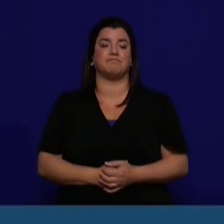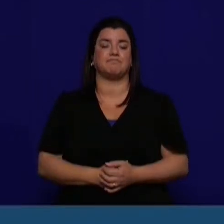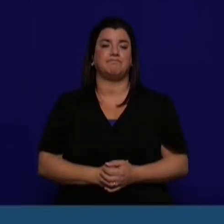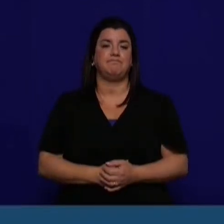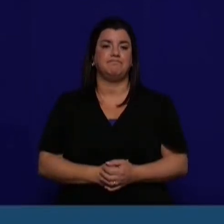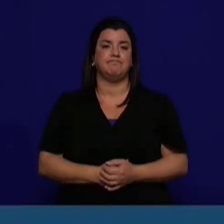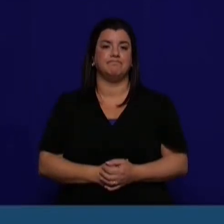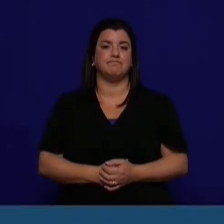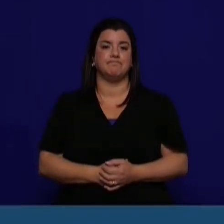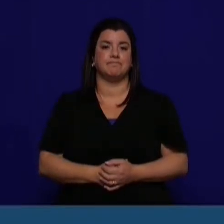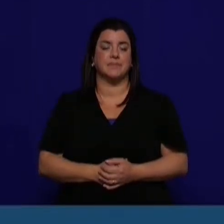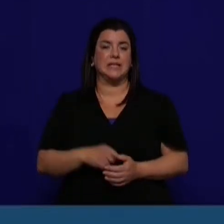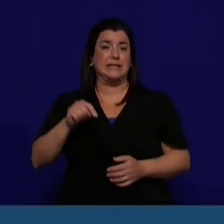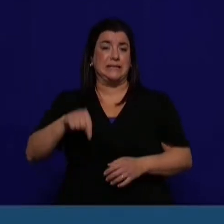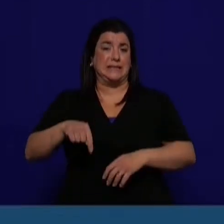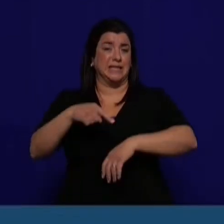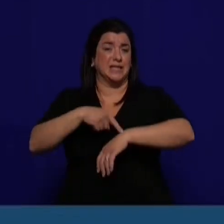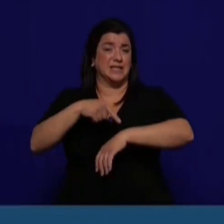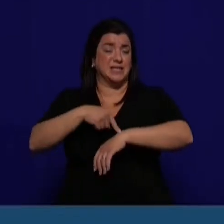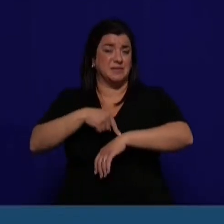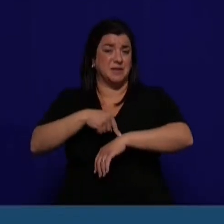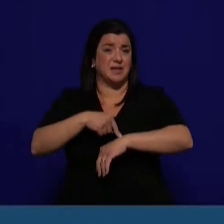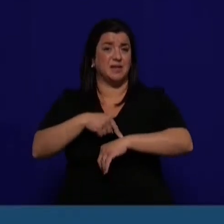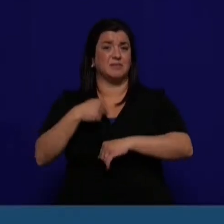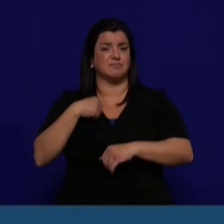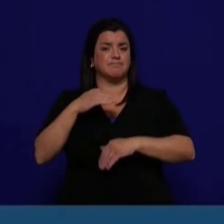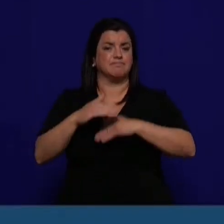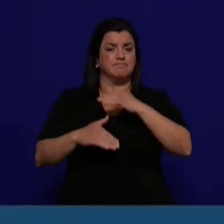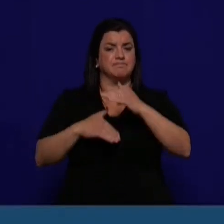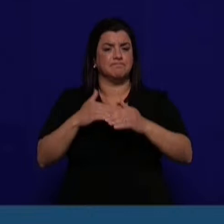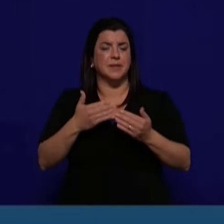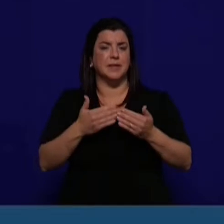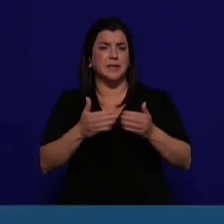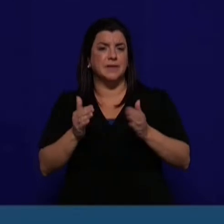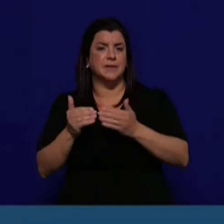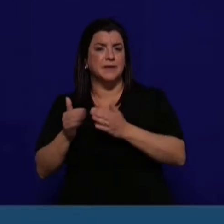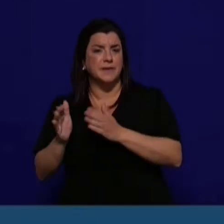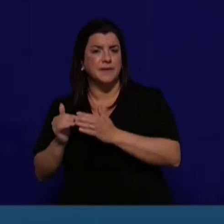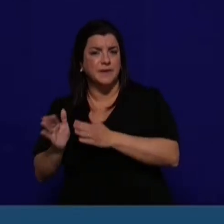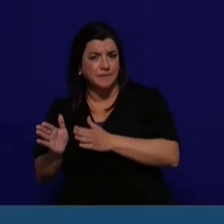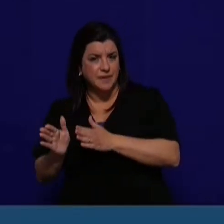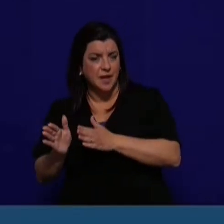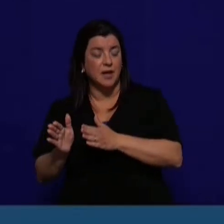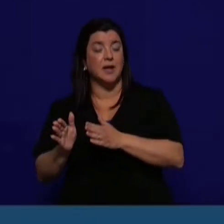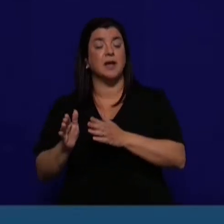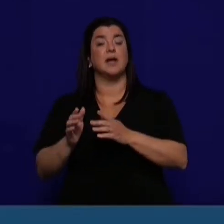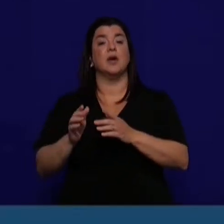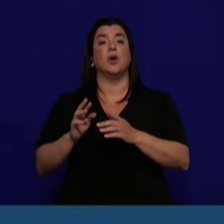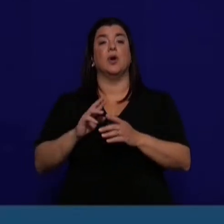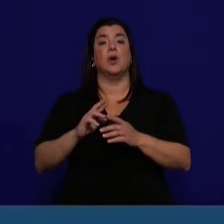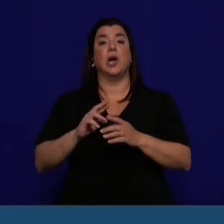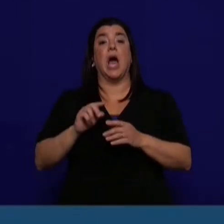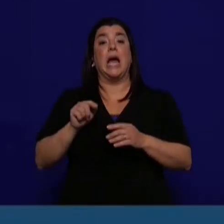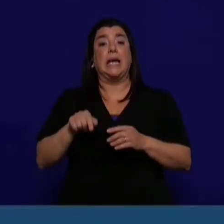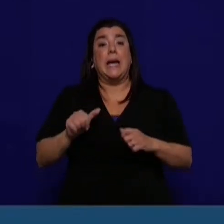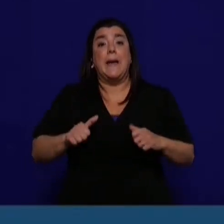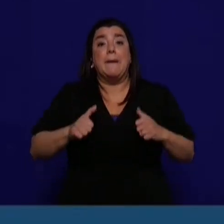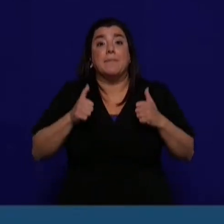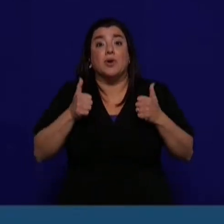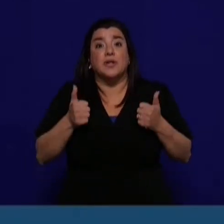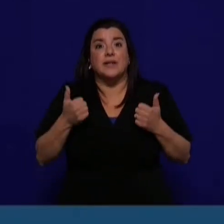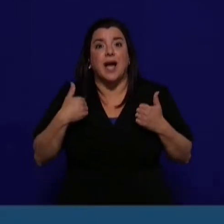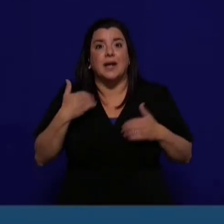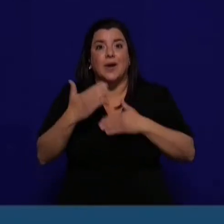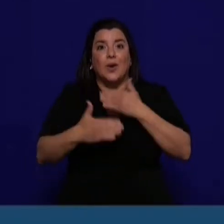qegħdin f'perjodu li bil-mod il-mod ħanibdew nirrilaxxaw il-miżuri, allura importanti li aħna nibqgħu insegwu